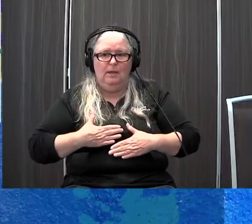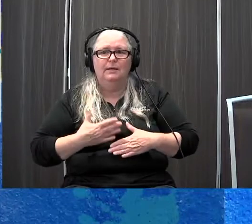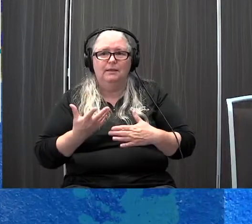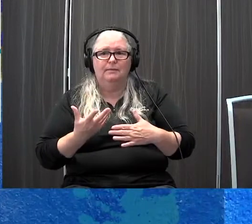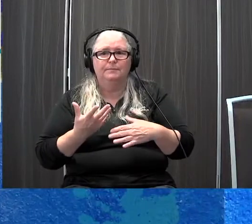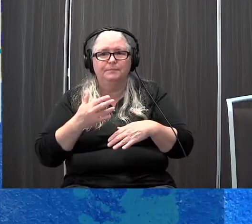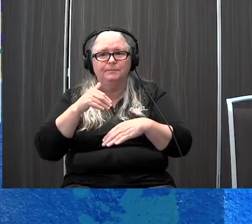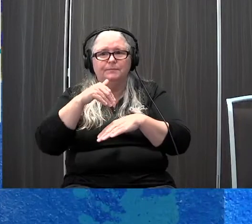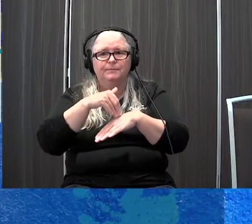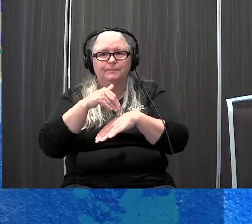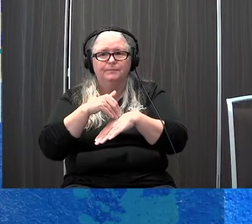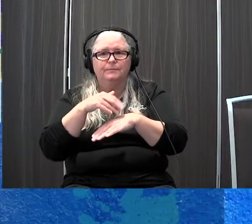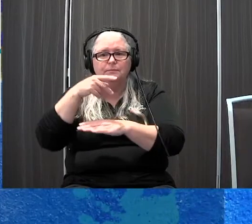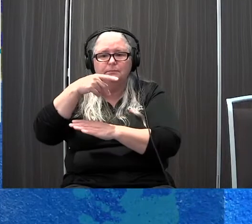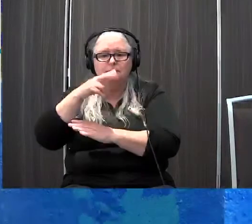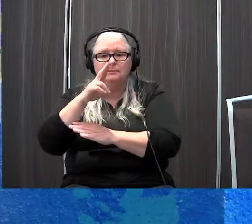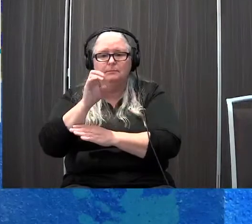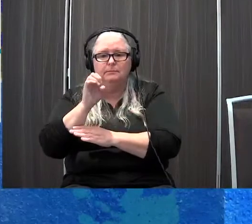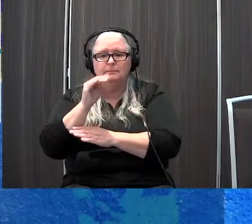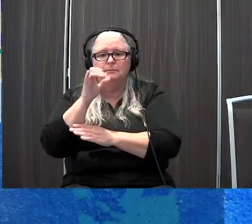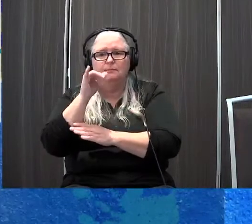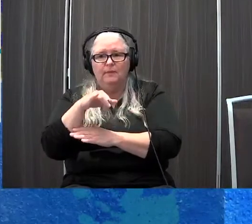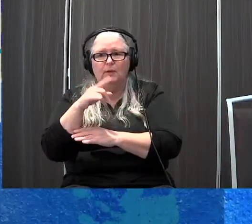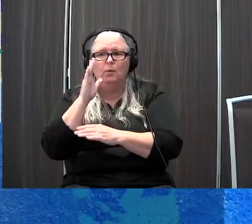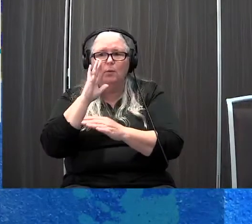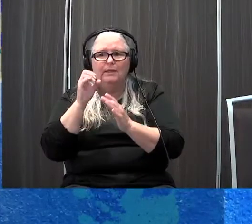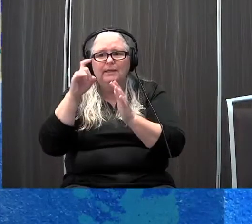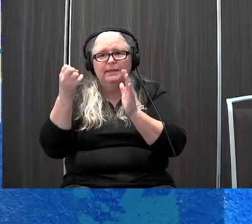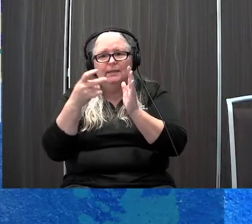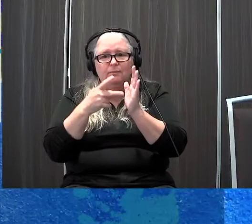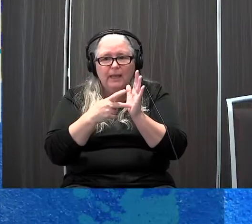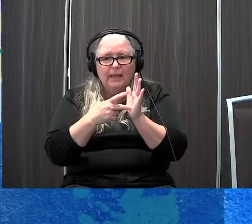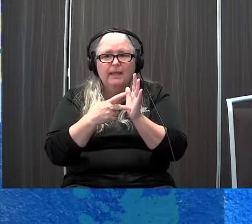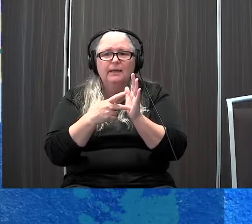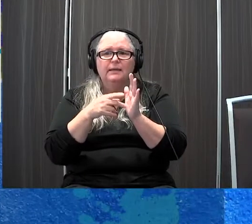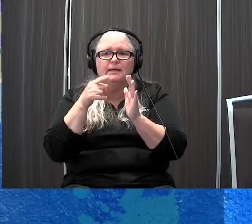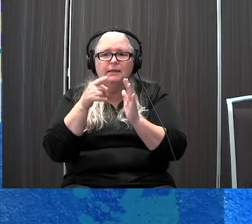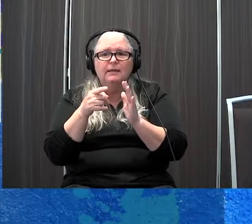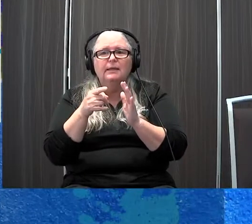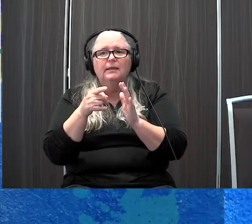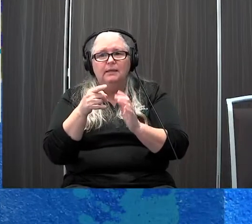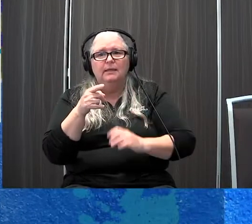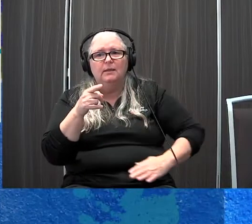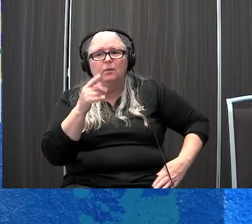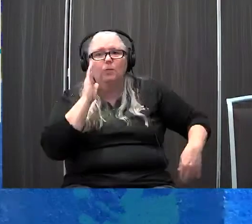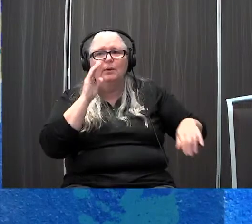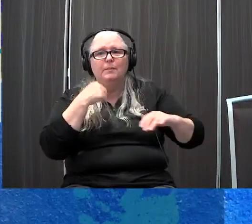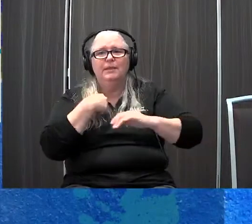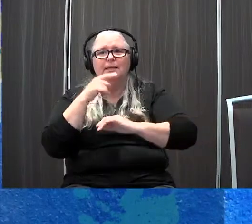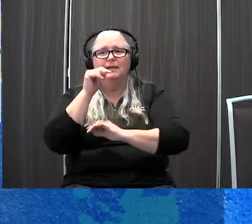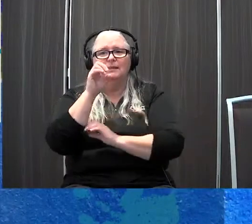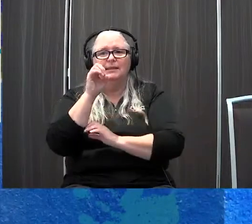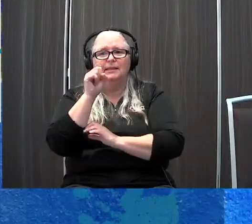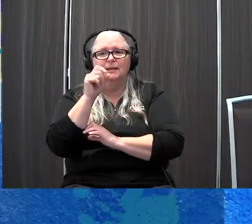give back the hormones that aren't typically being made. So in boys, that would be testosterone, and in girls, it would be estrogen, the